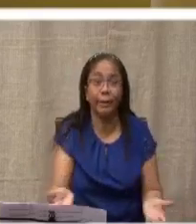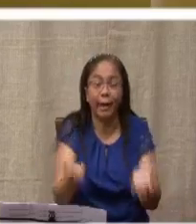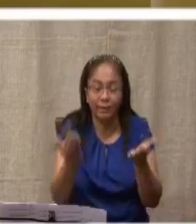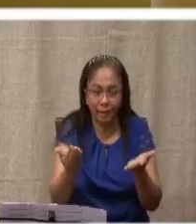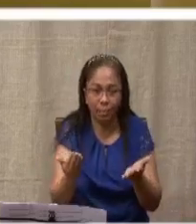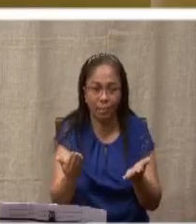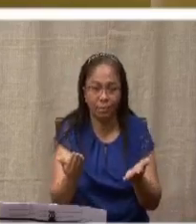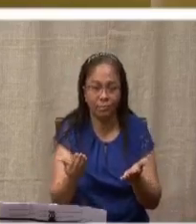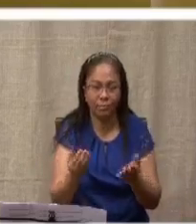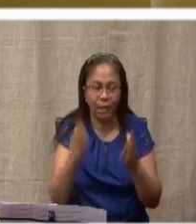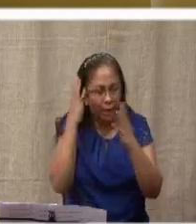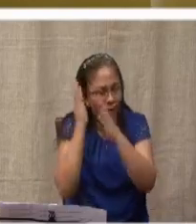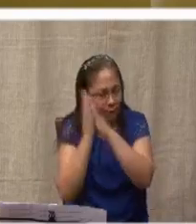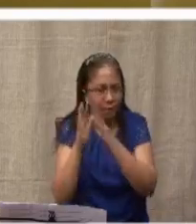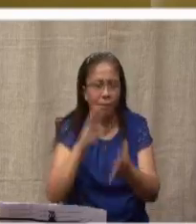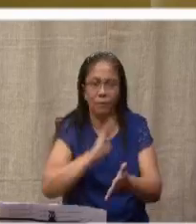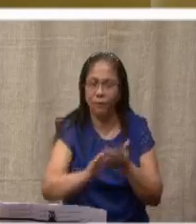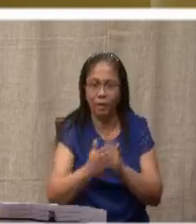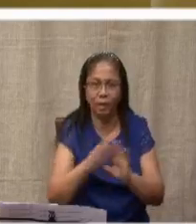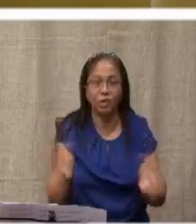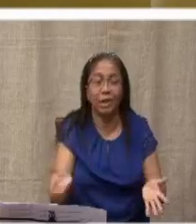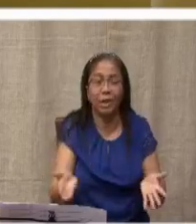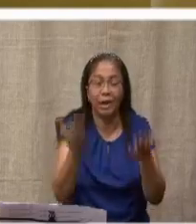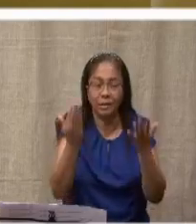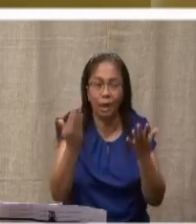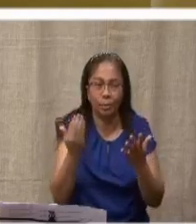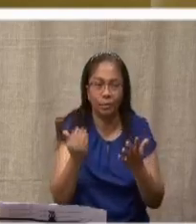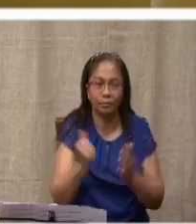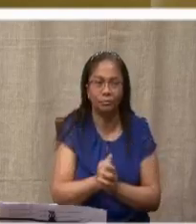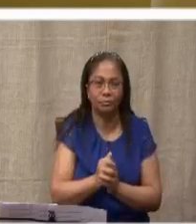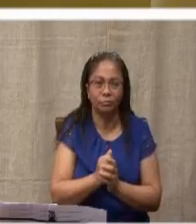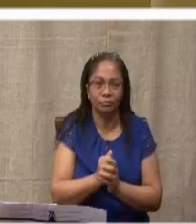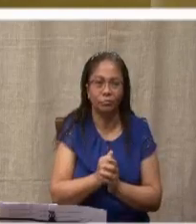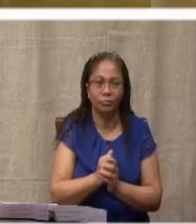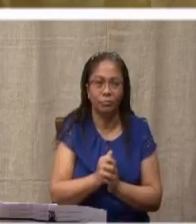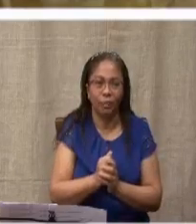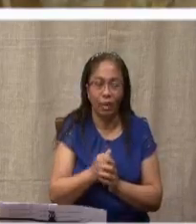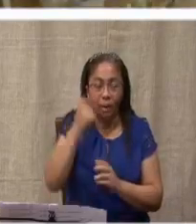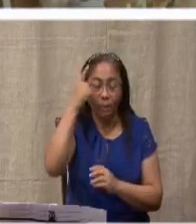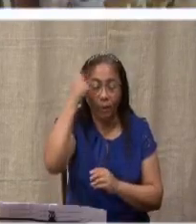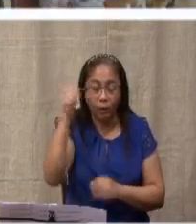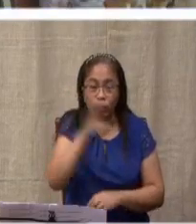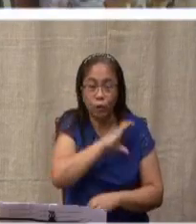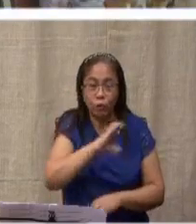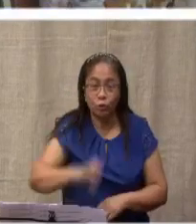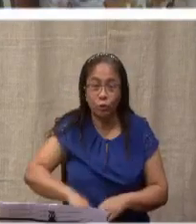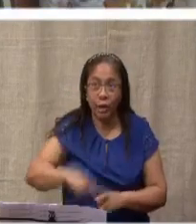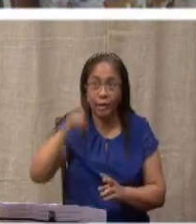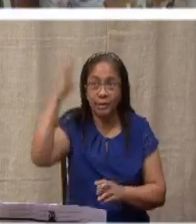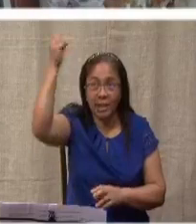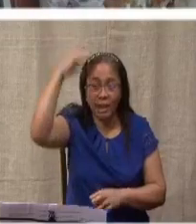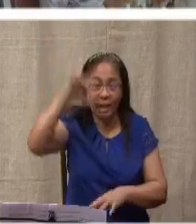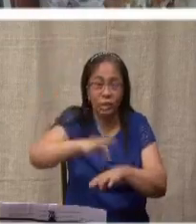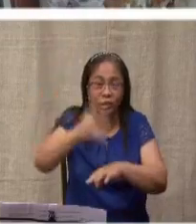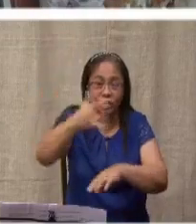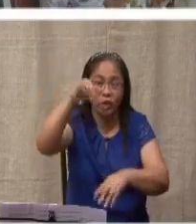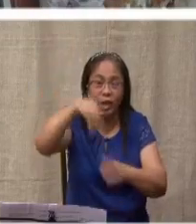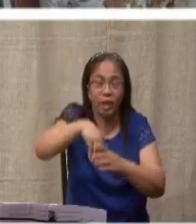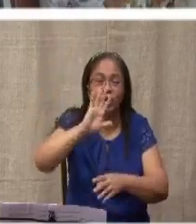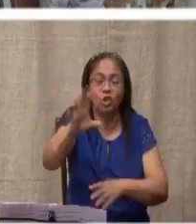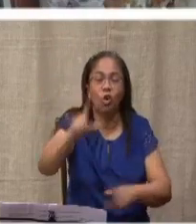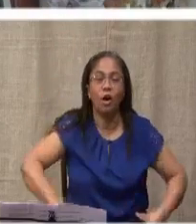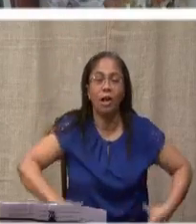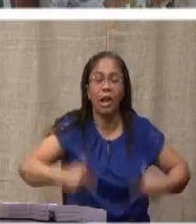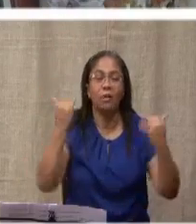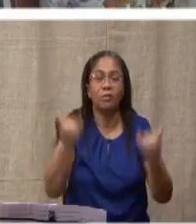up from your slumber arise from your death because christ the light shines in your life and you are